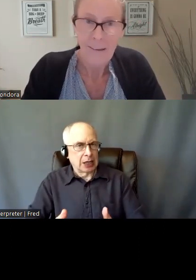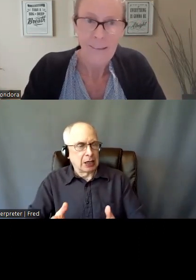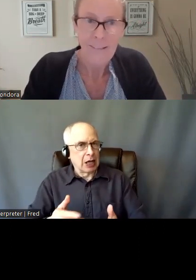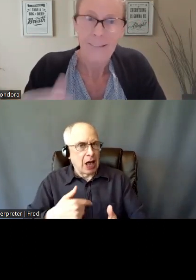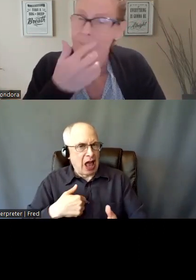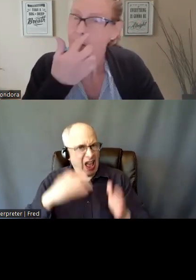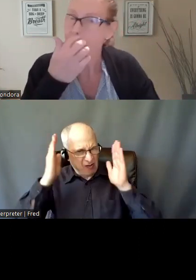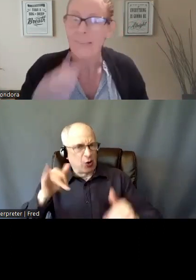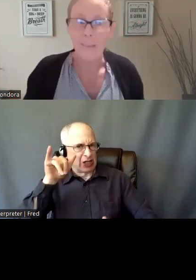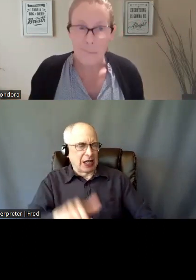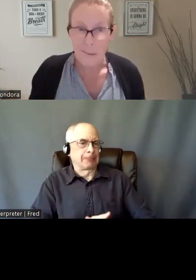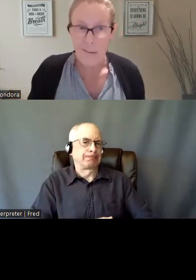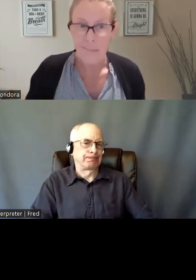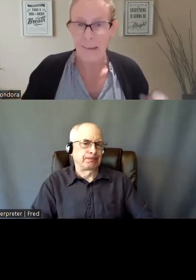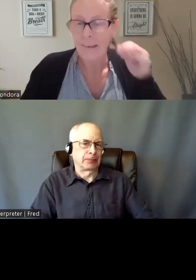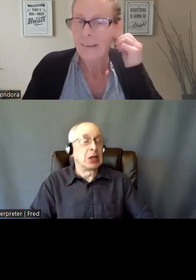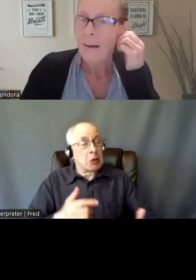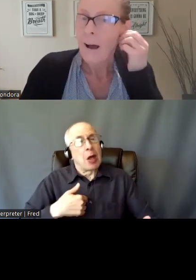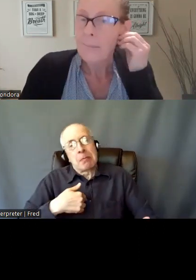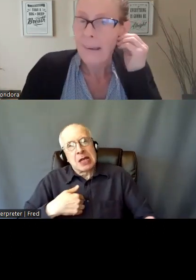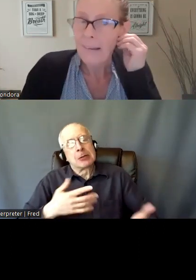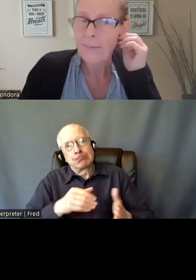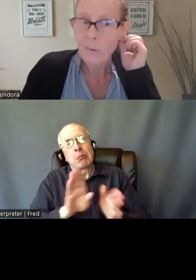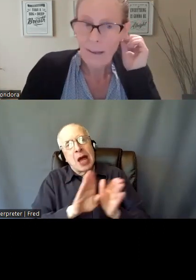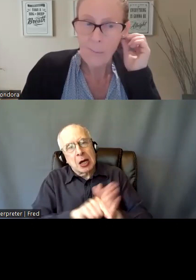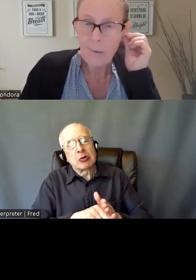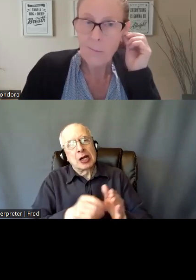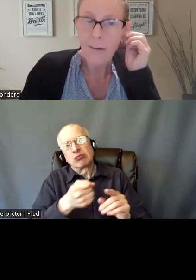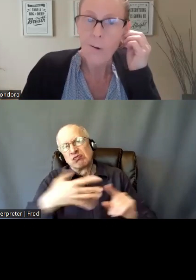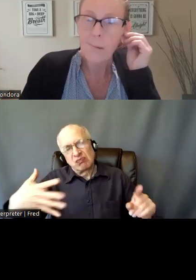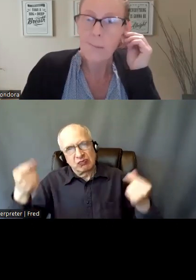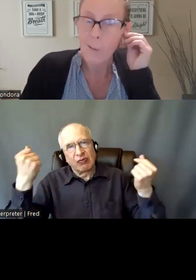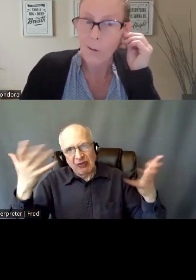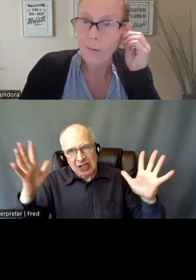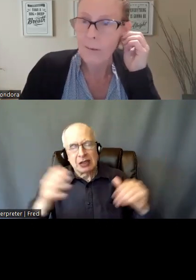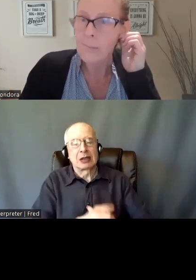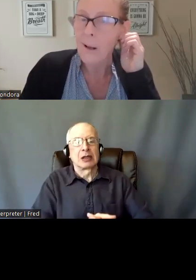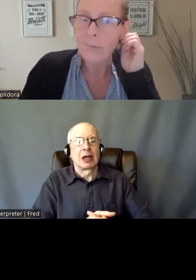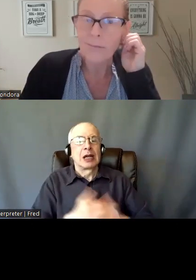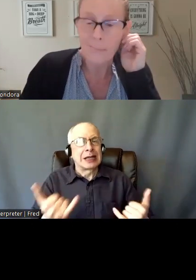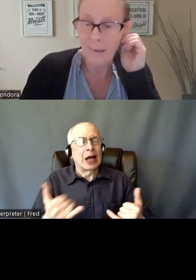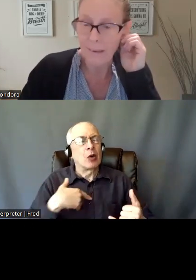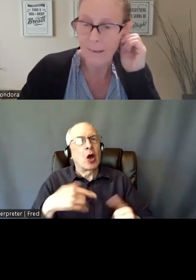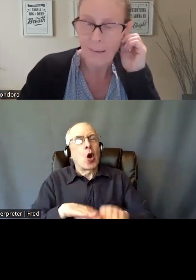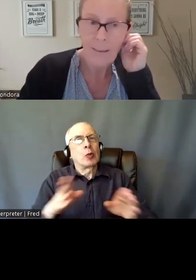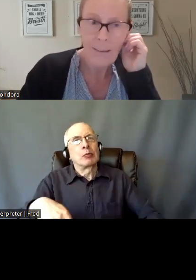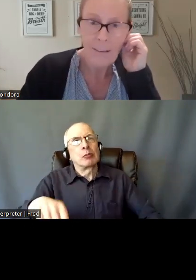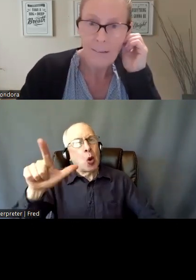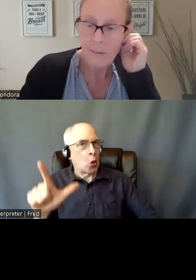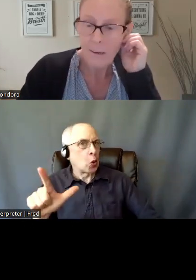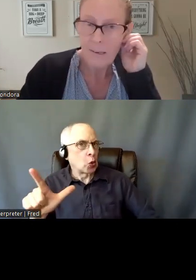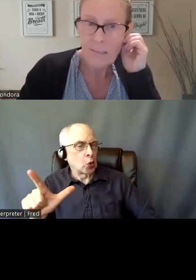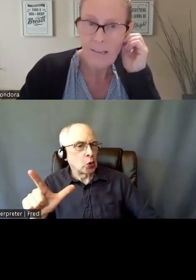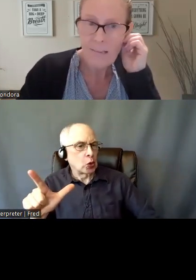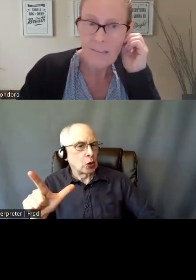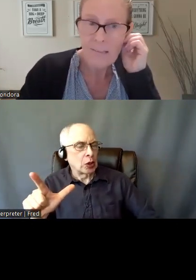All right, so that's a little bit about me. Dana, if you could help us, we're going to open a poll. It would be helpful for me